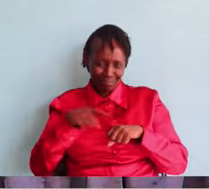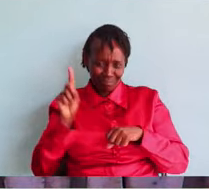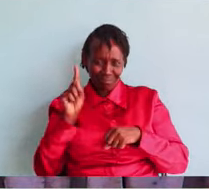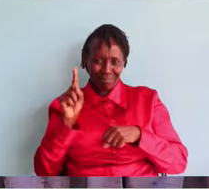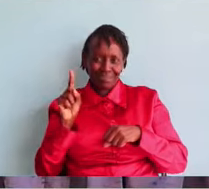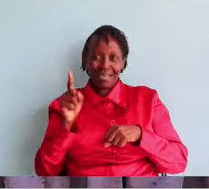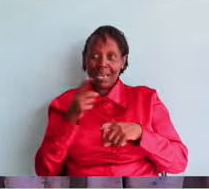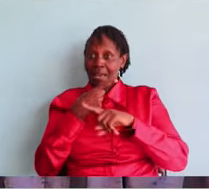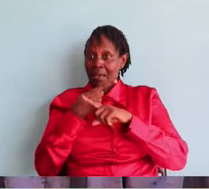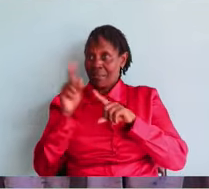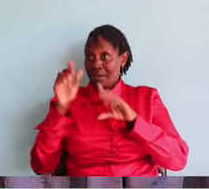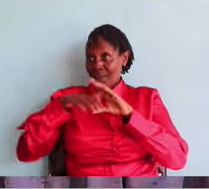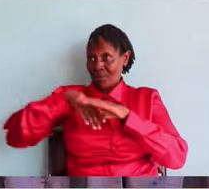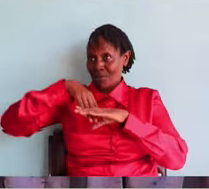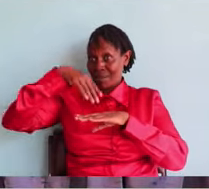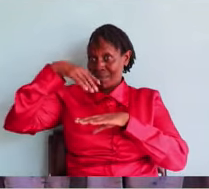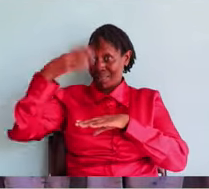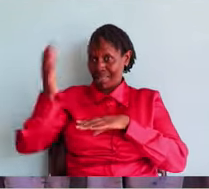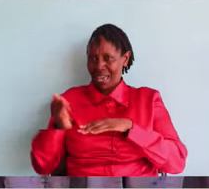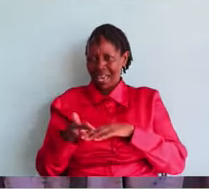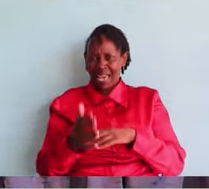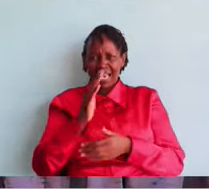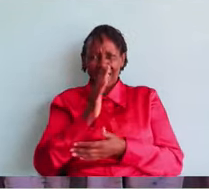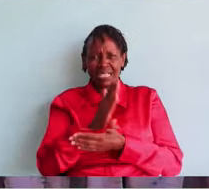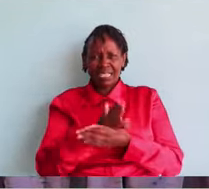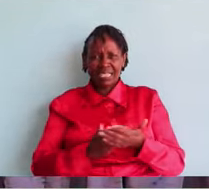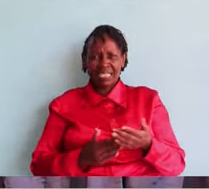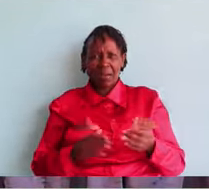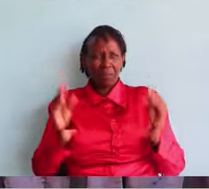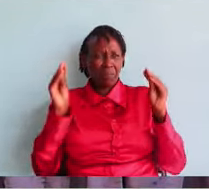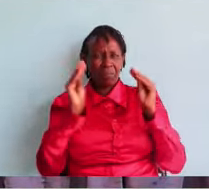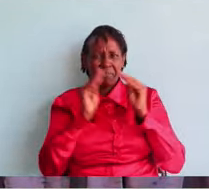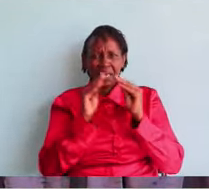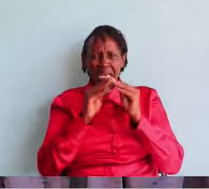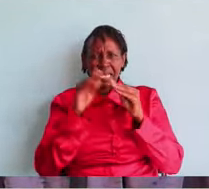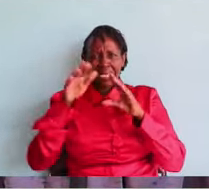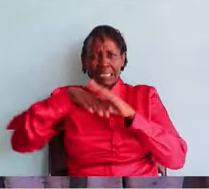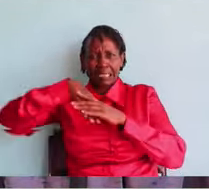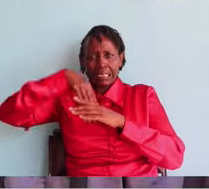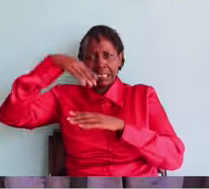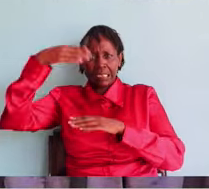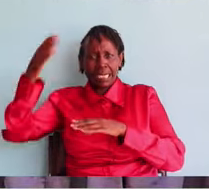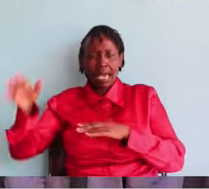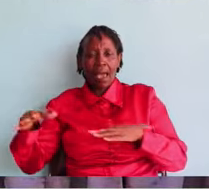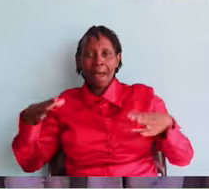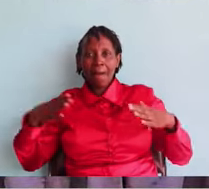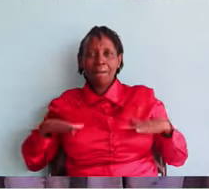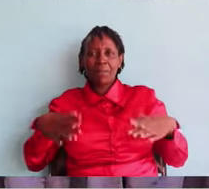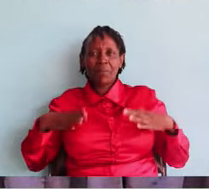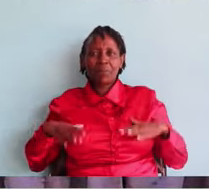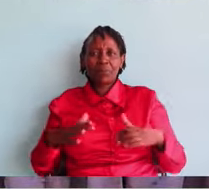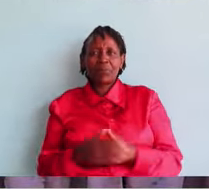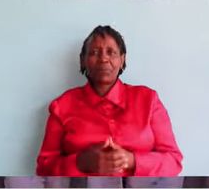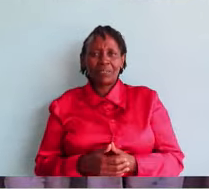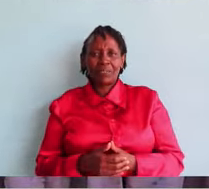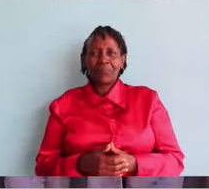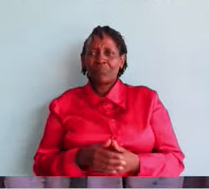But occasionally, I'm in some forum where, you know, the people I'm with come and when they start addressing